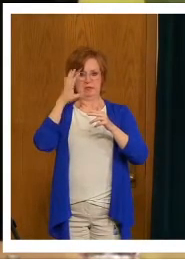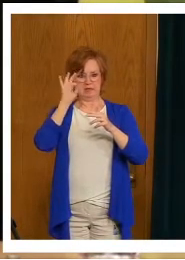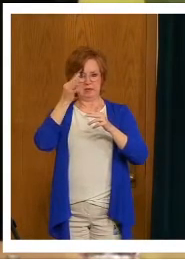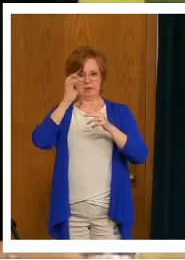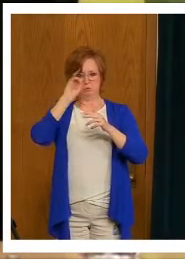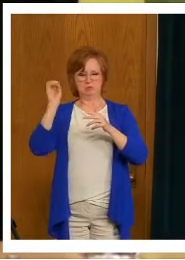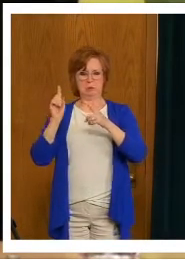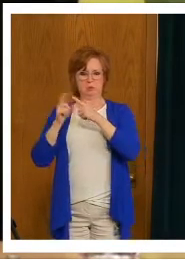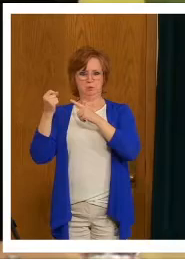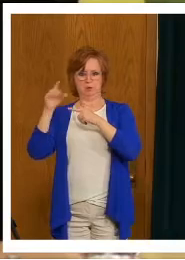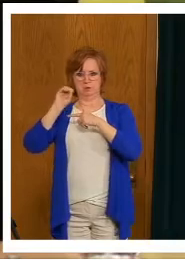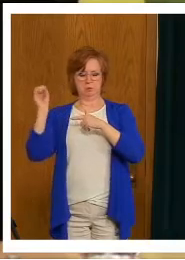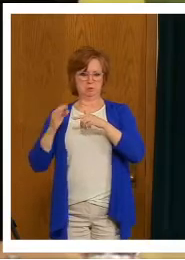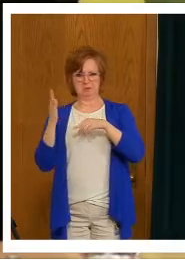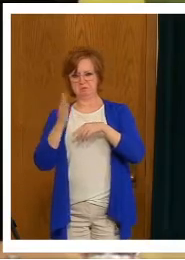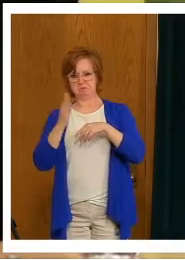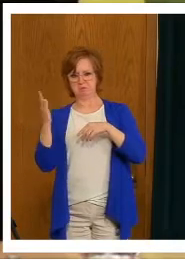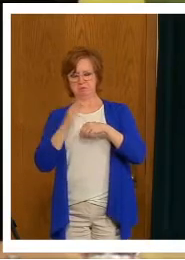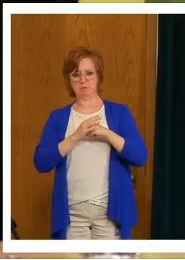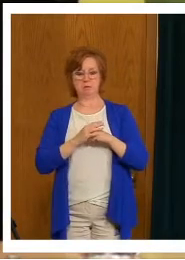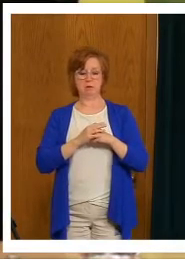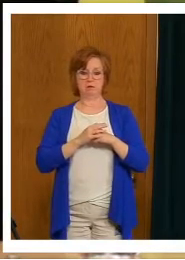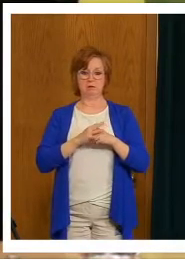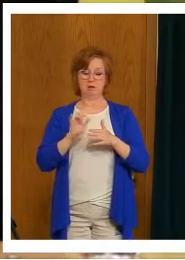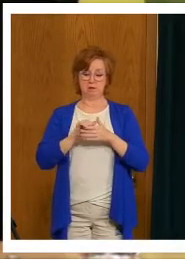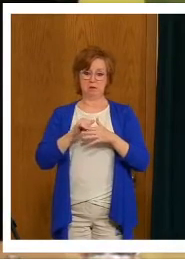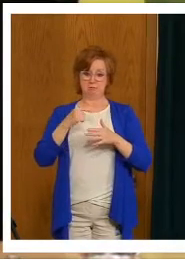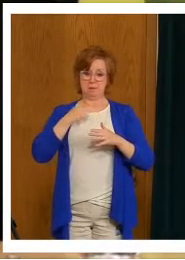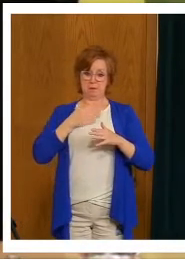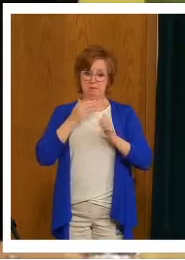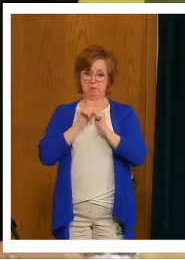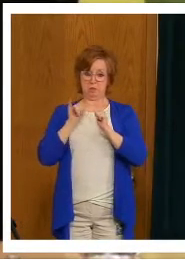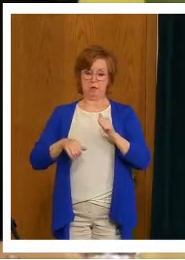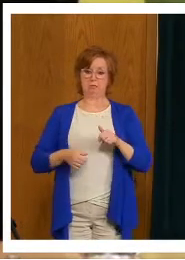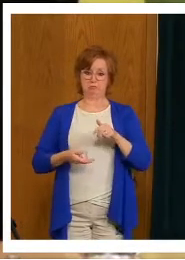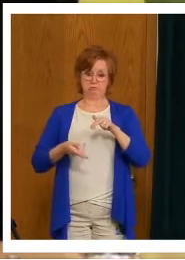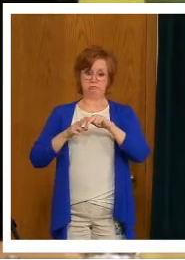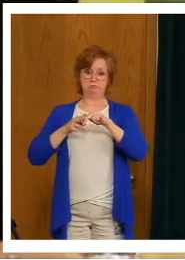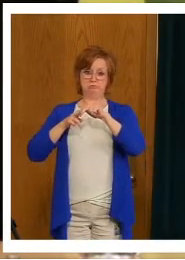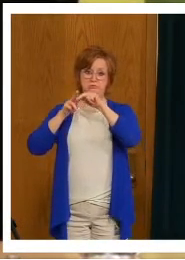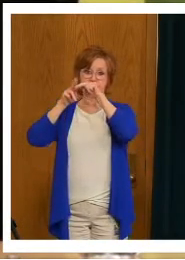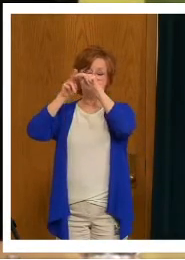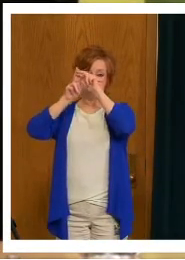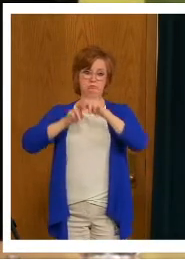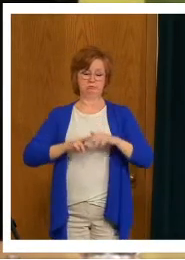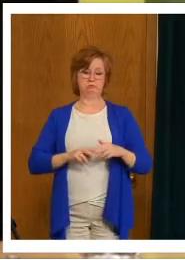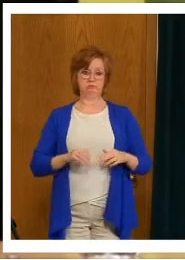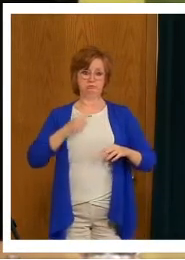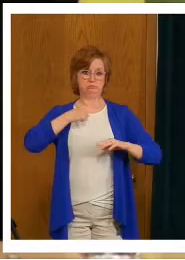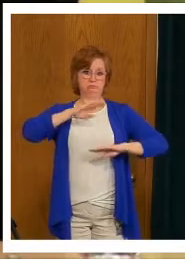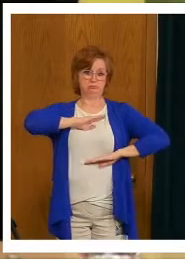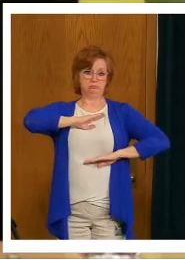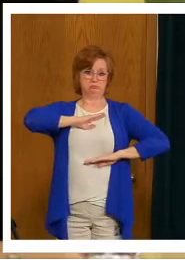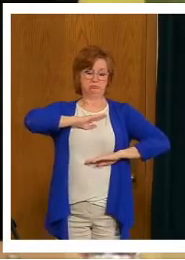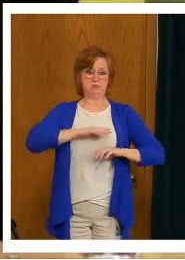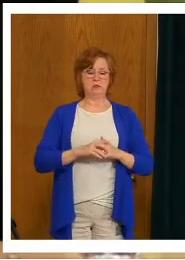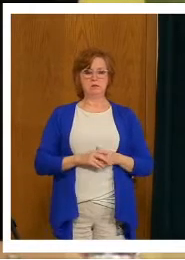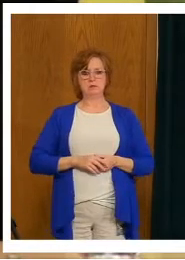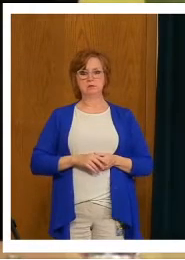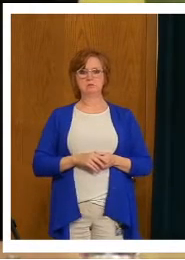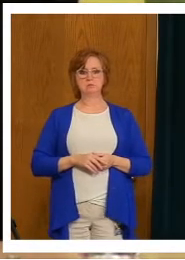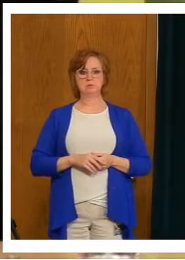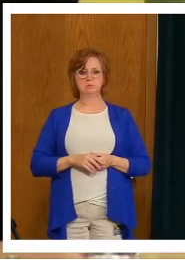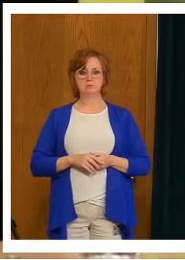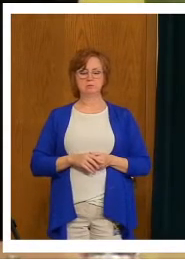with the uptake of the vaccines thus far. I'm happy with the high numbers that we see